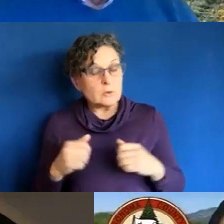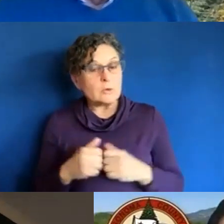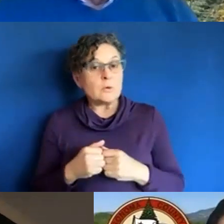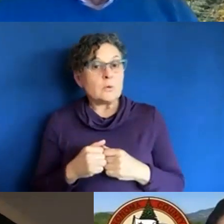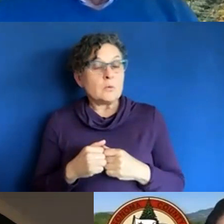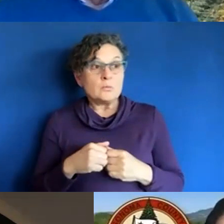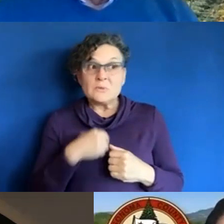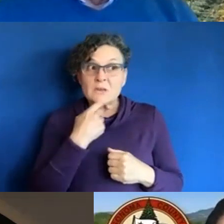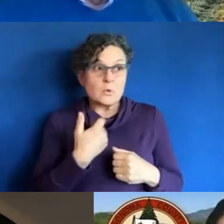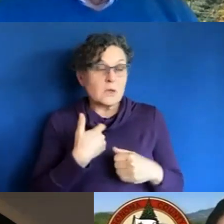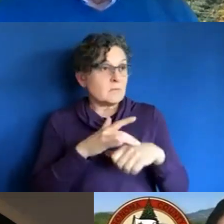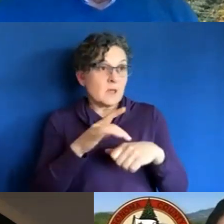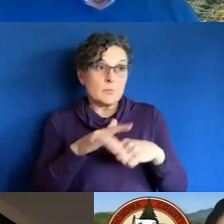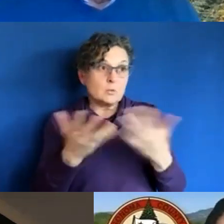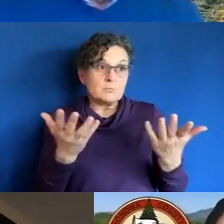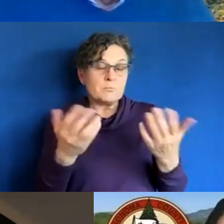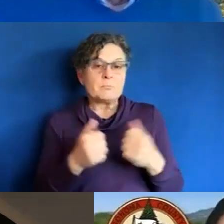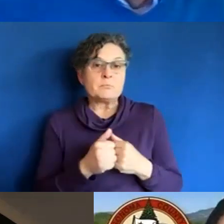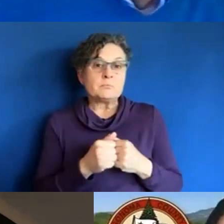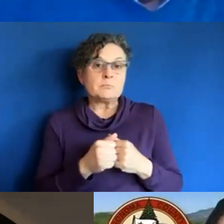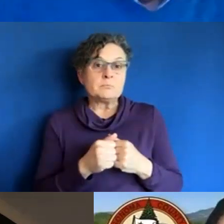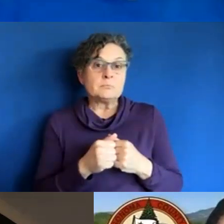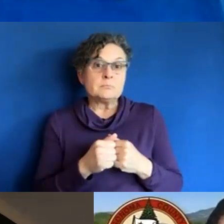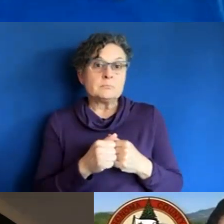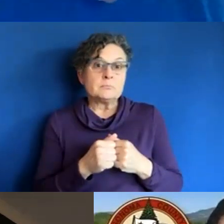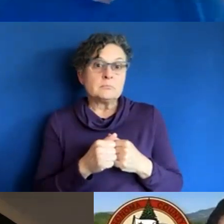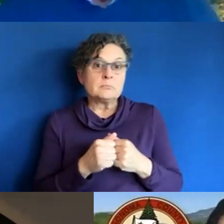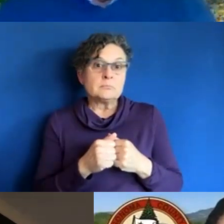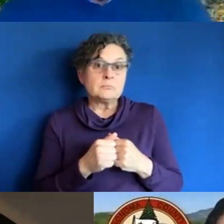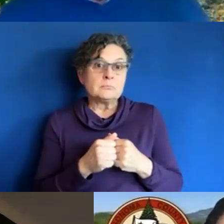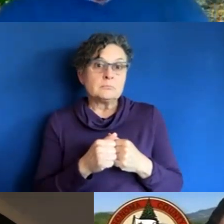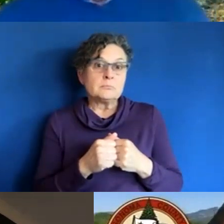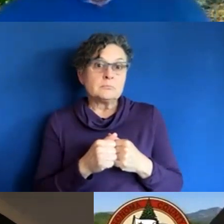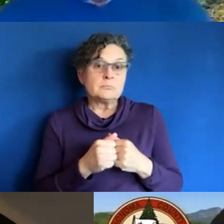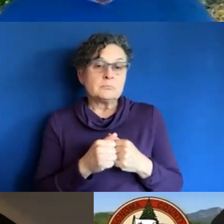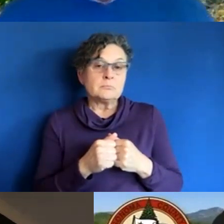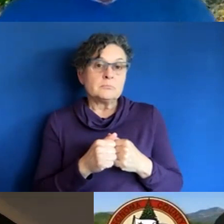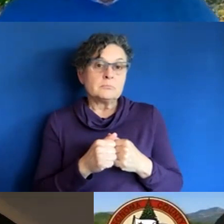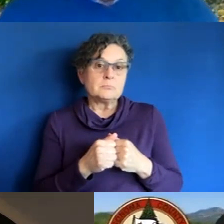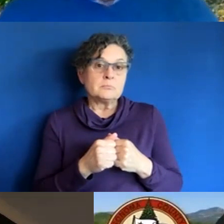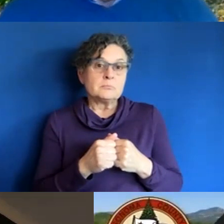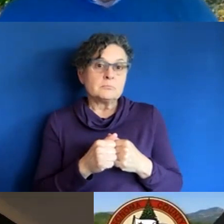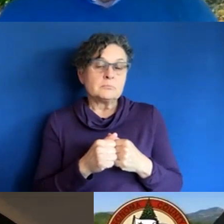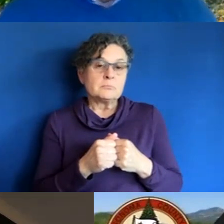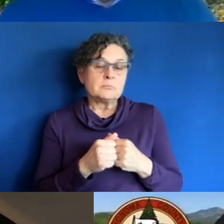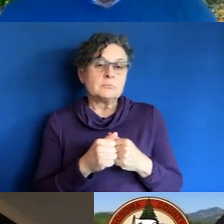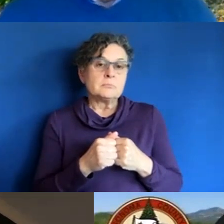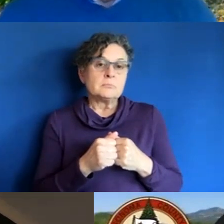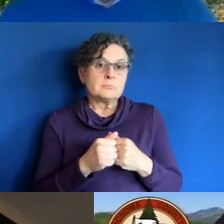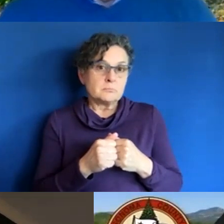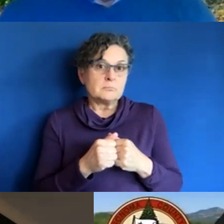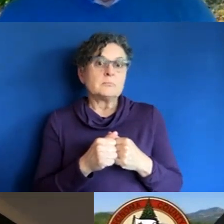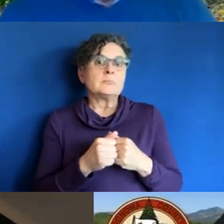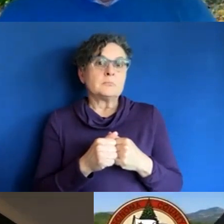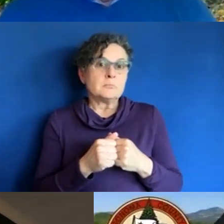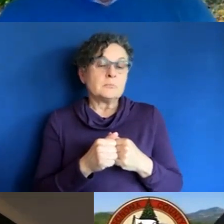you, it's a difficult point to make, but we still have an obligation in my mind and an opportunity to have